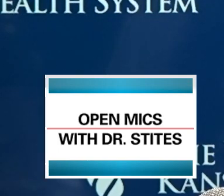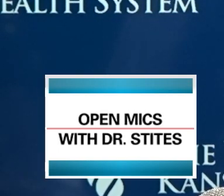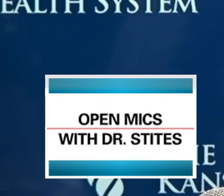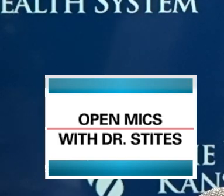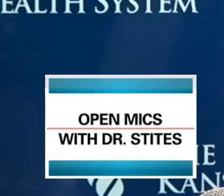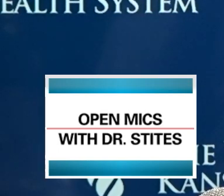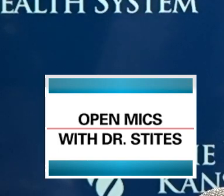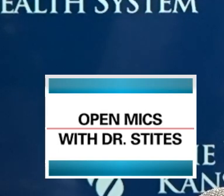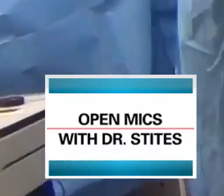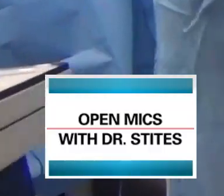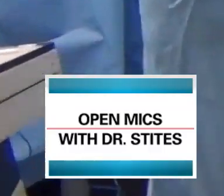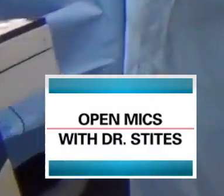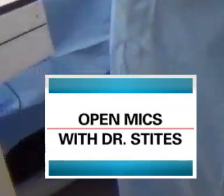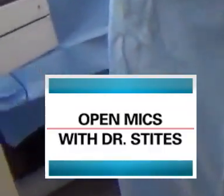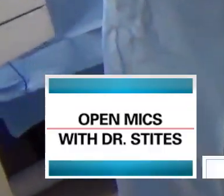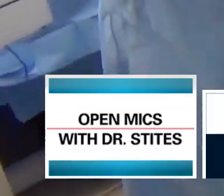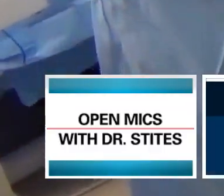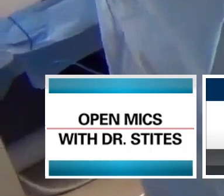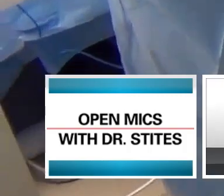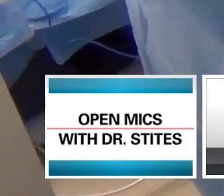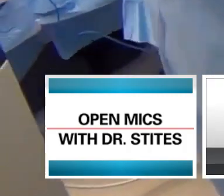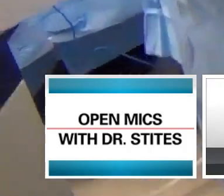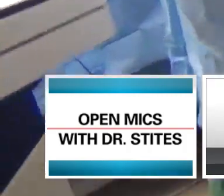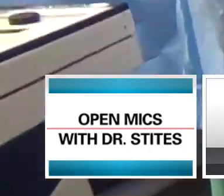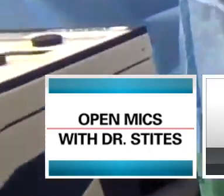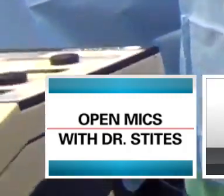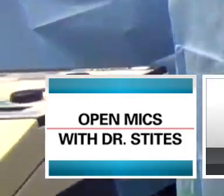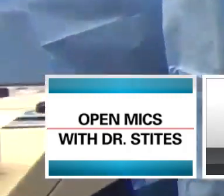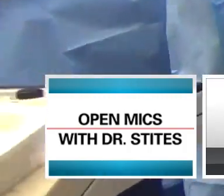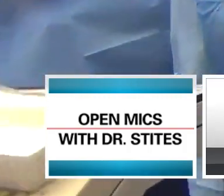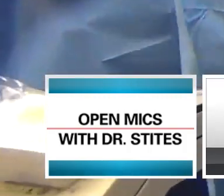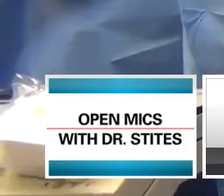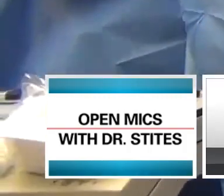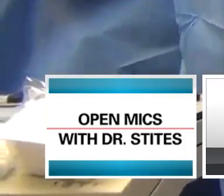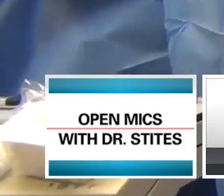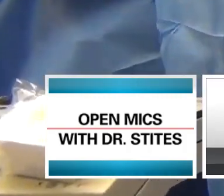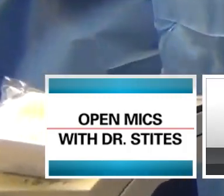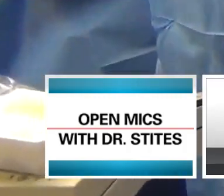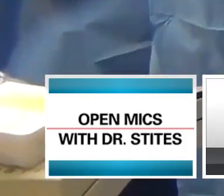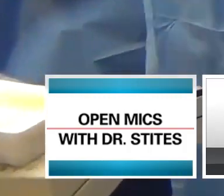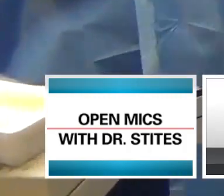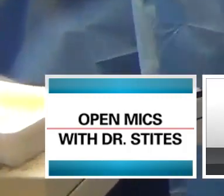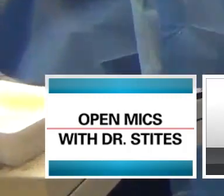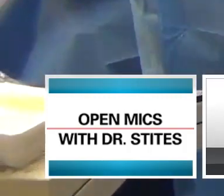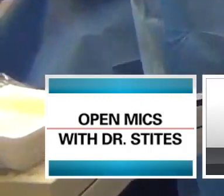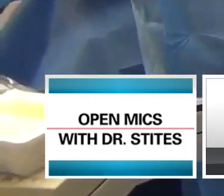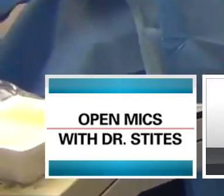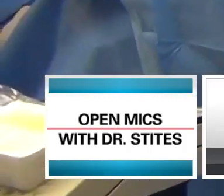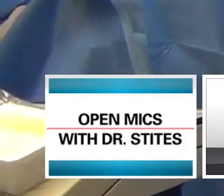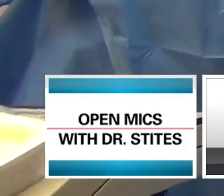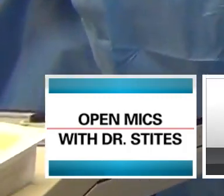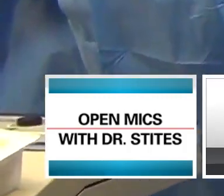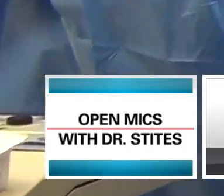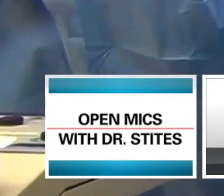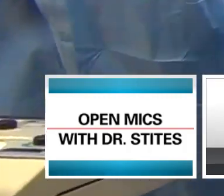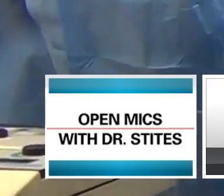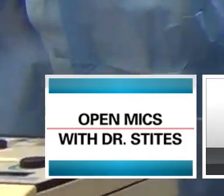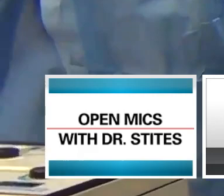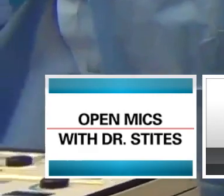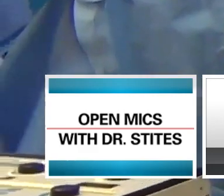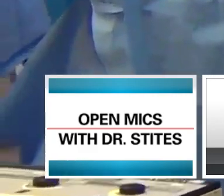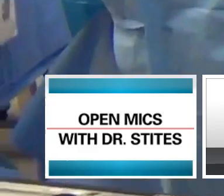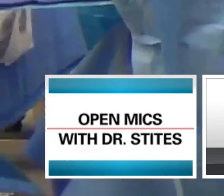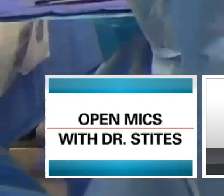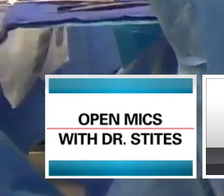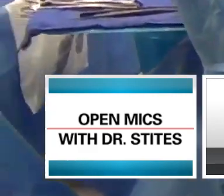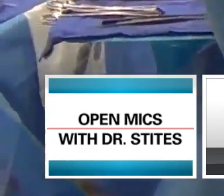with Dr. Stites. For 5 years, we've been talking about donor liver allocation to anyone who would